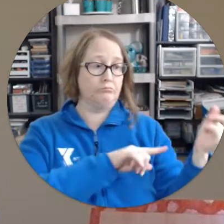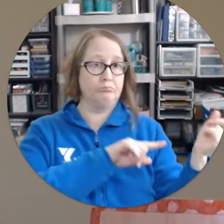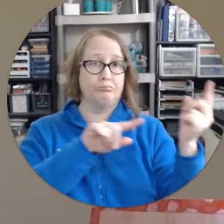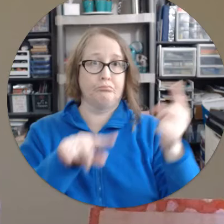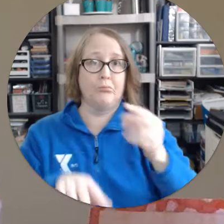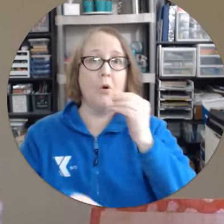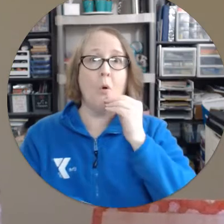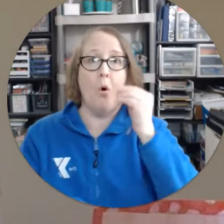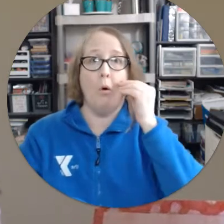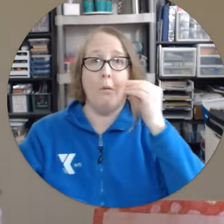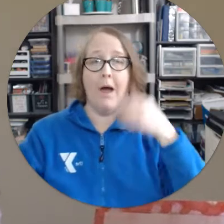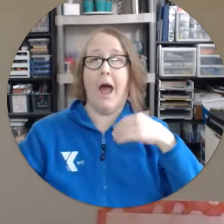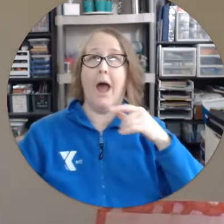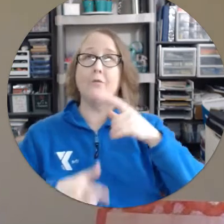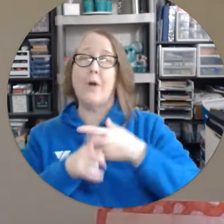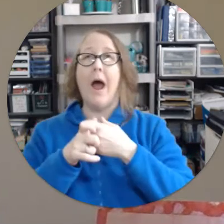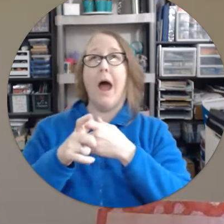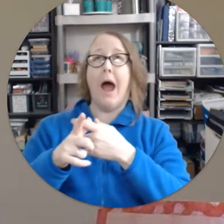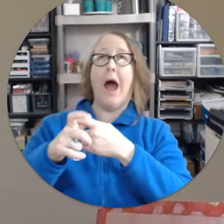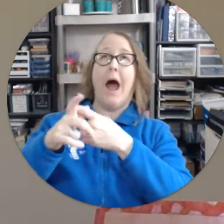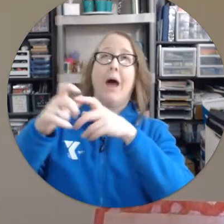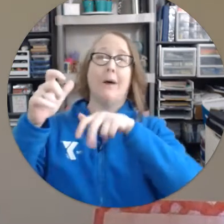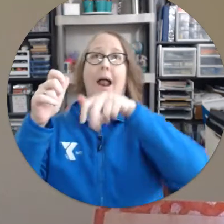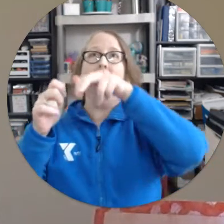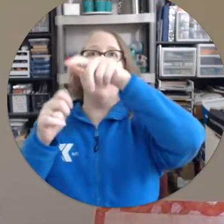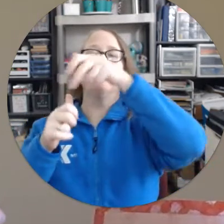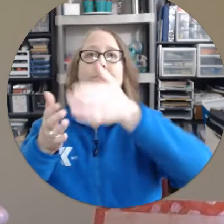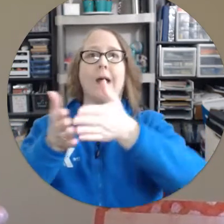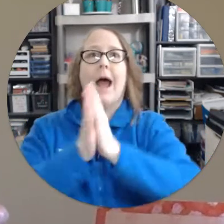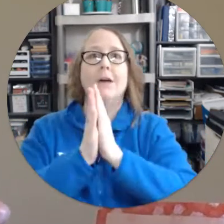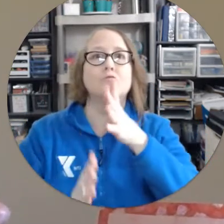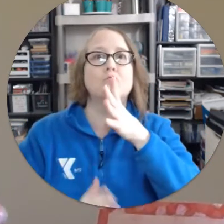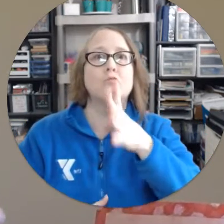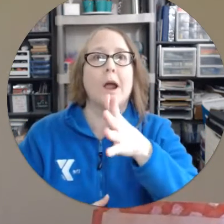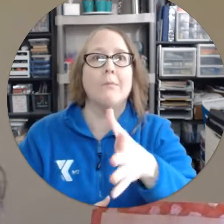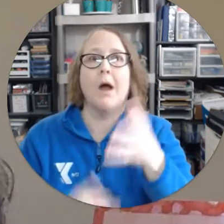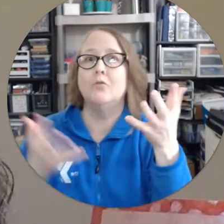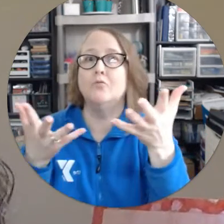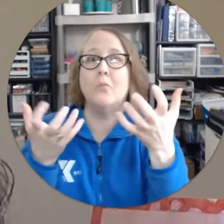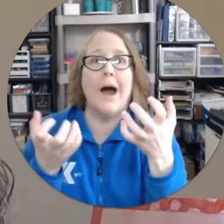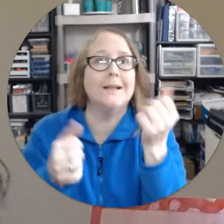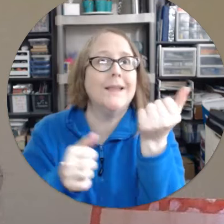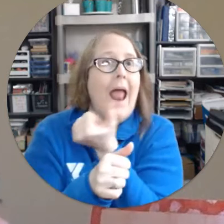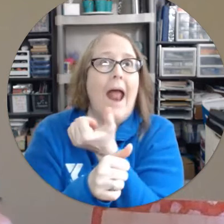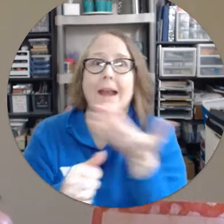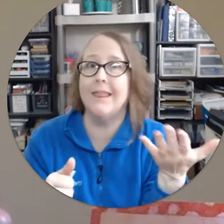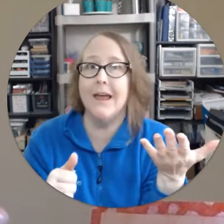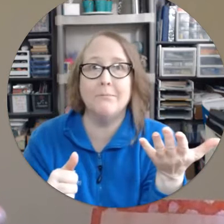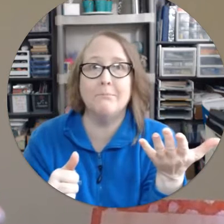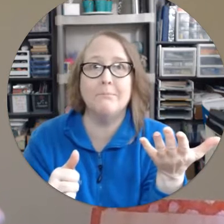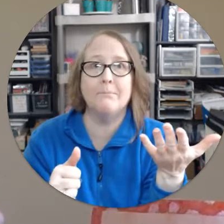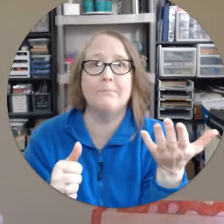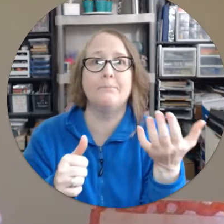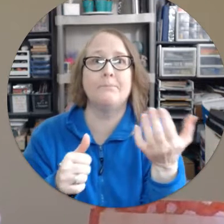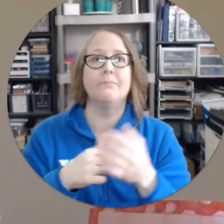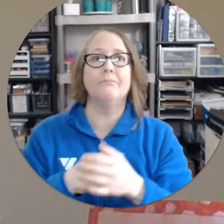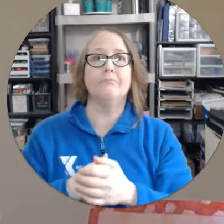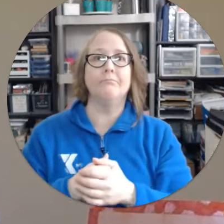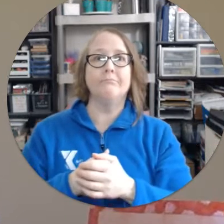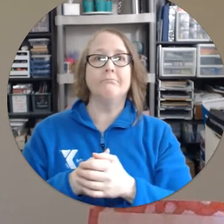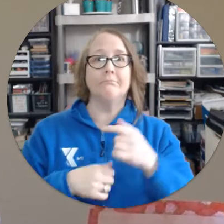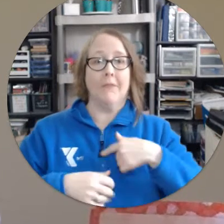I run right up and ask Grandma if she wants anything. I